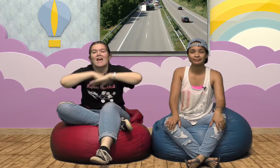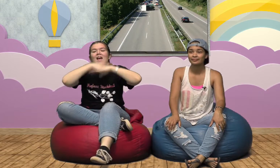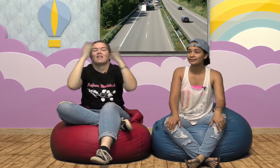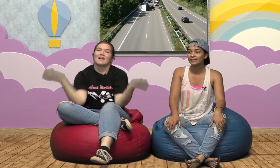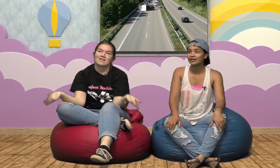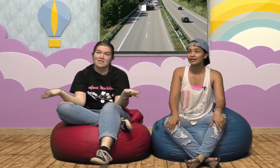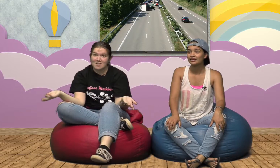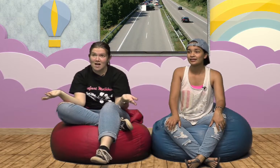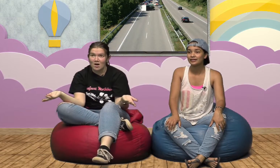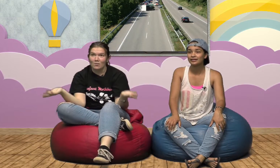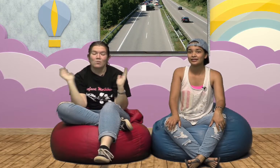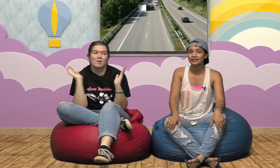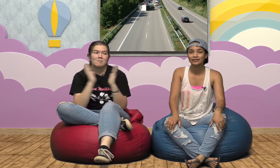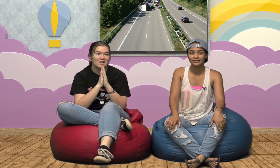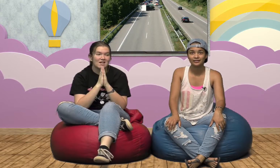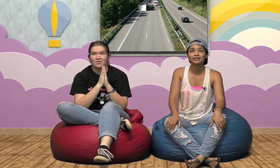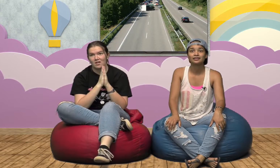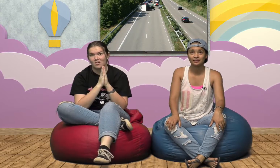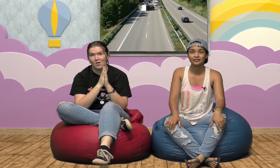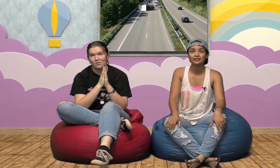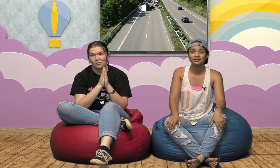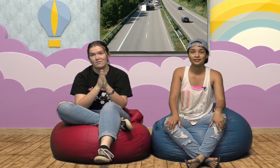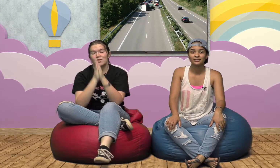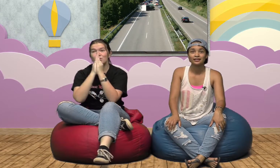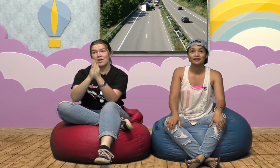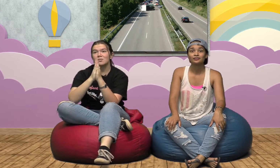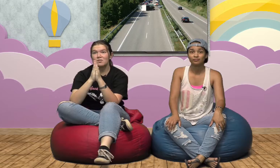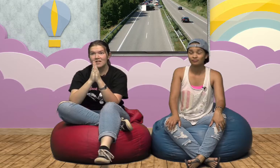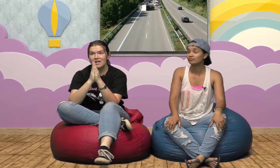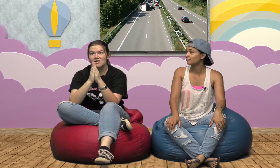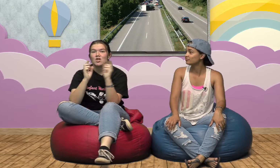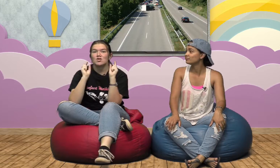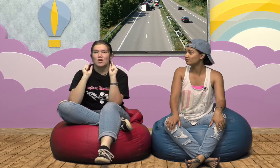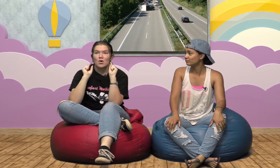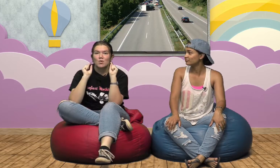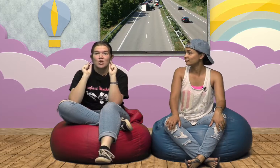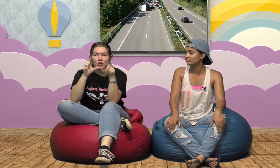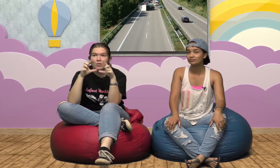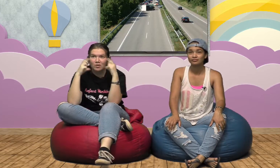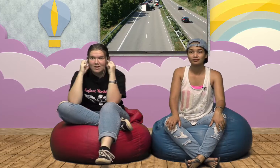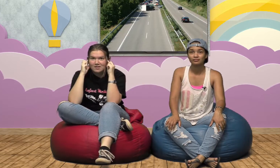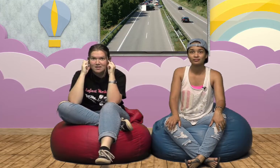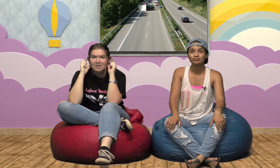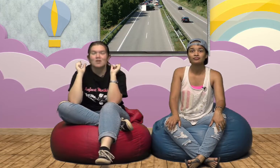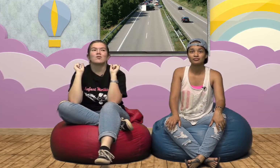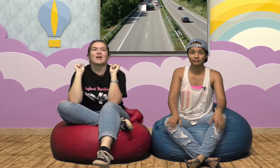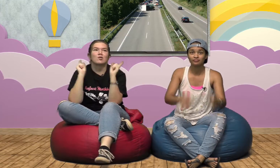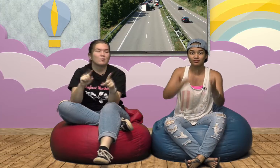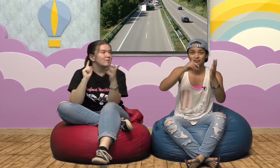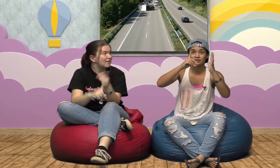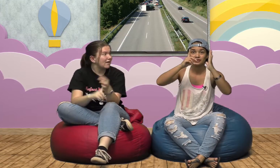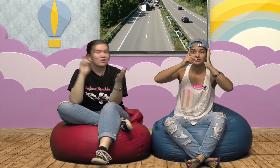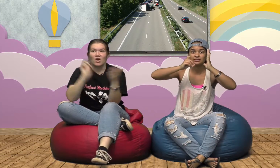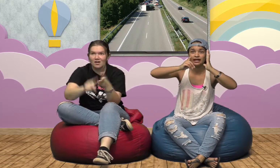people, and that is how we might have another COVID wave. So we're trying to prevent that. So you wear your mask. You